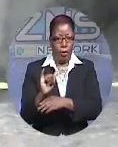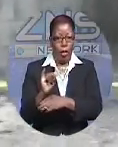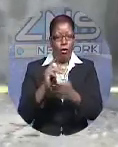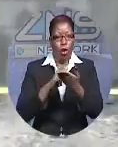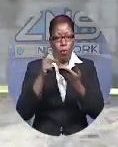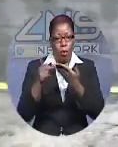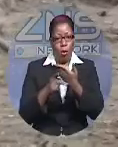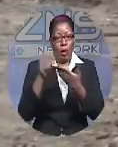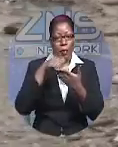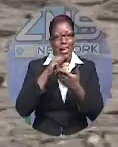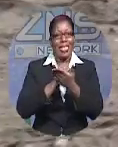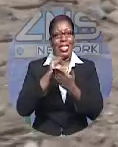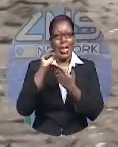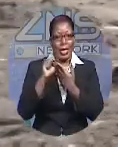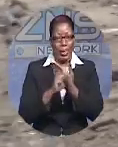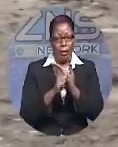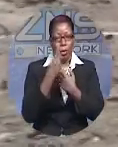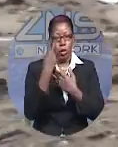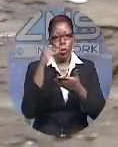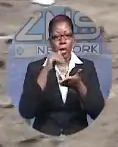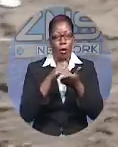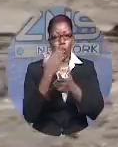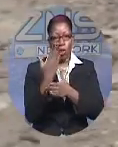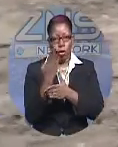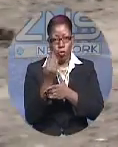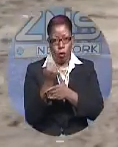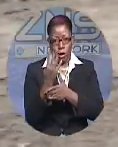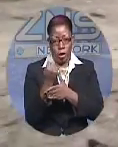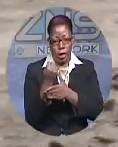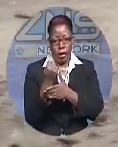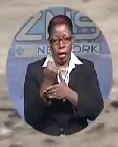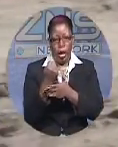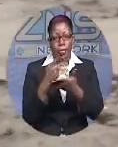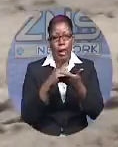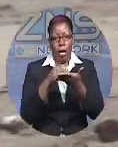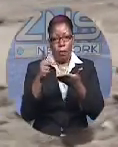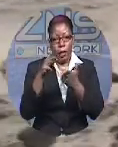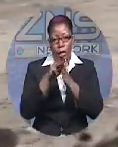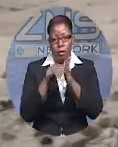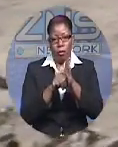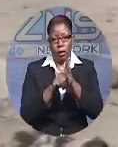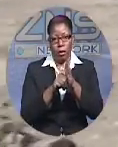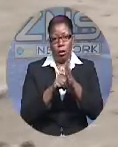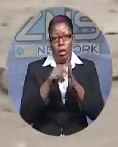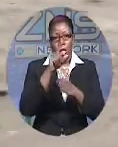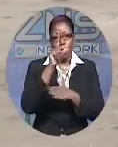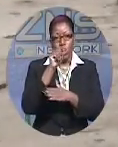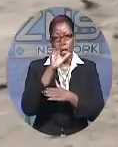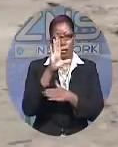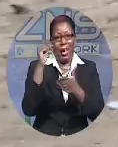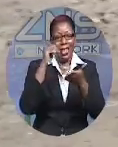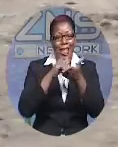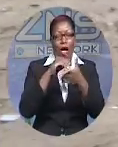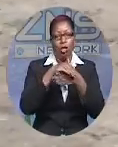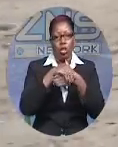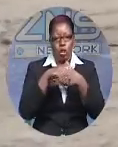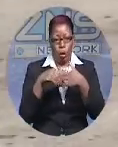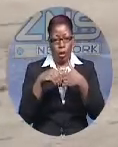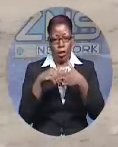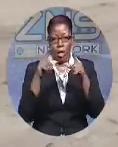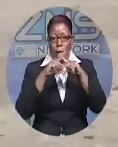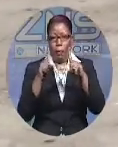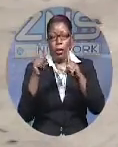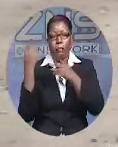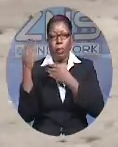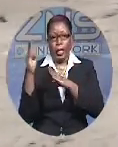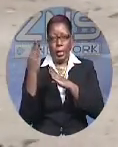starting September 2014. As far as tuition fees go, the cost is $25,000. However, Bahamian students